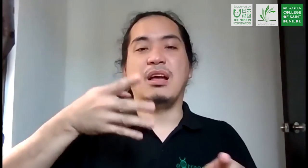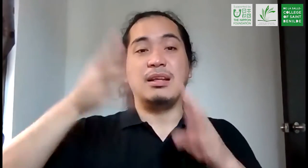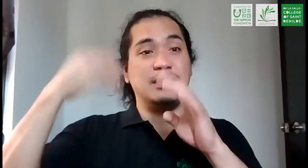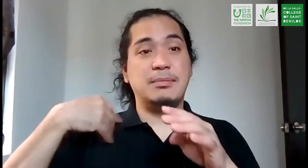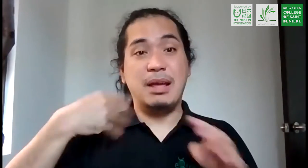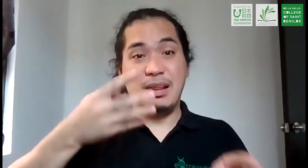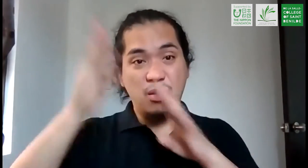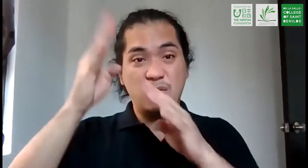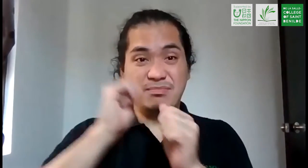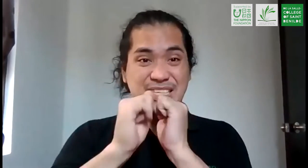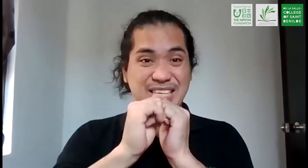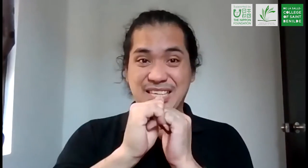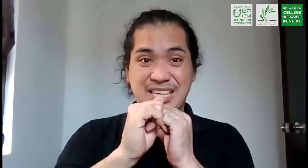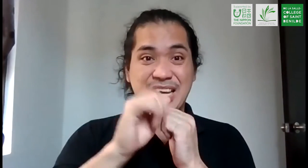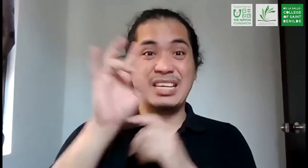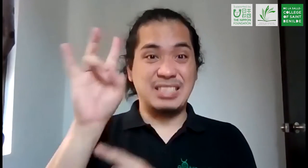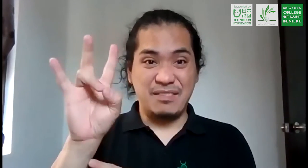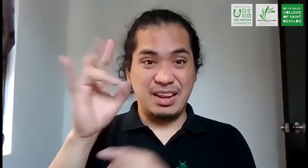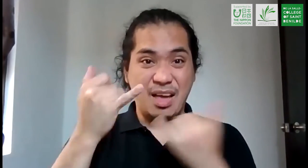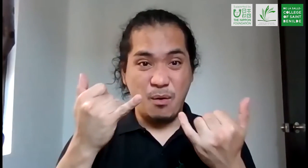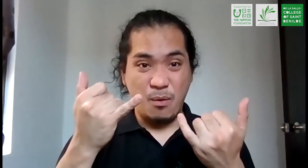Yami saying,